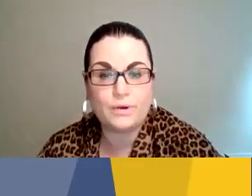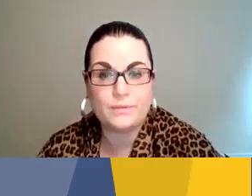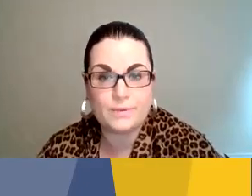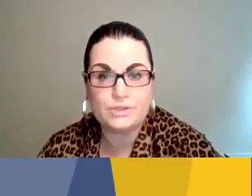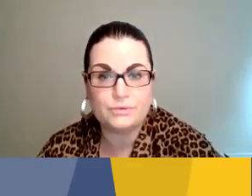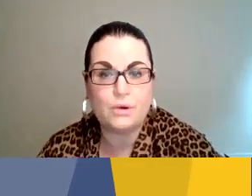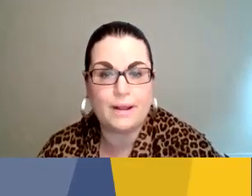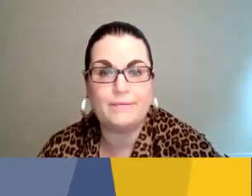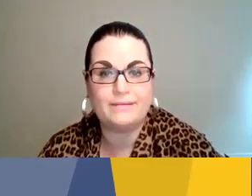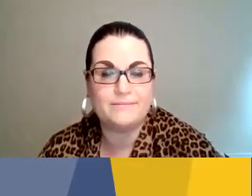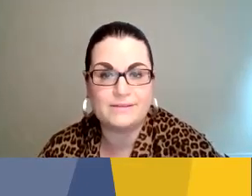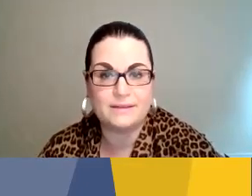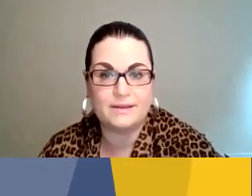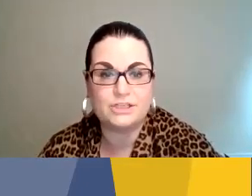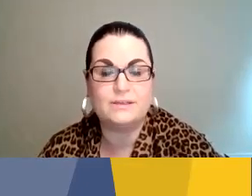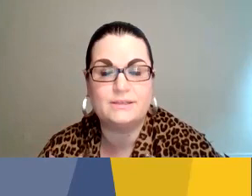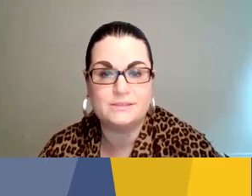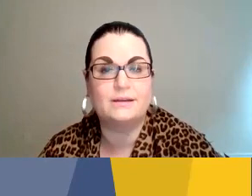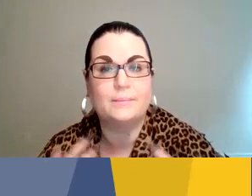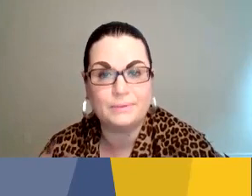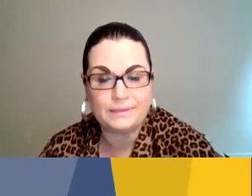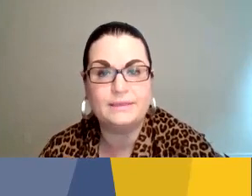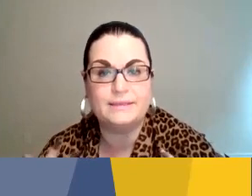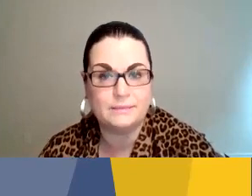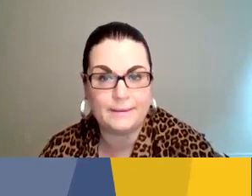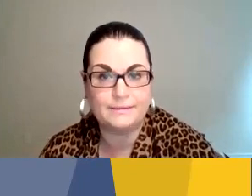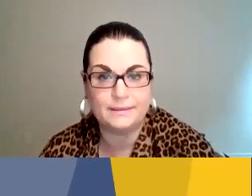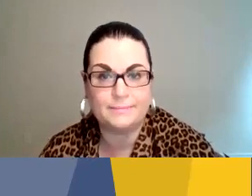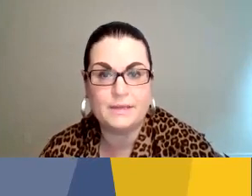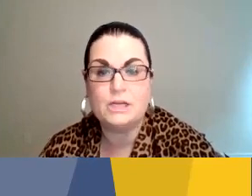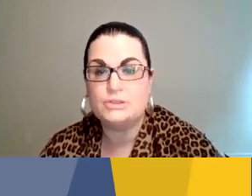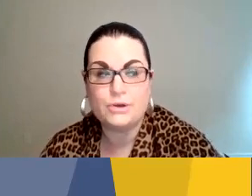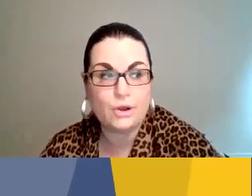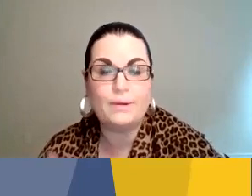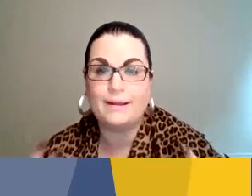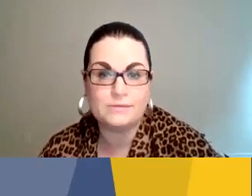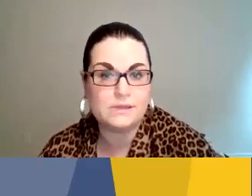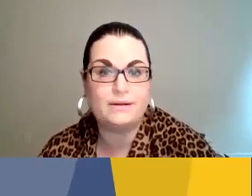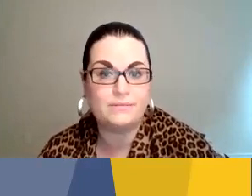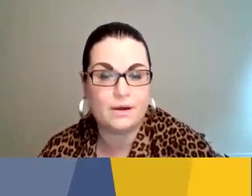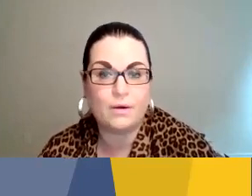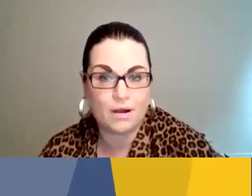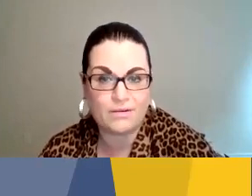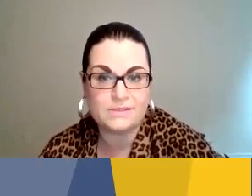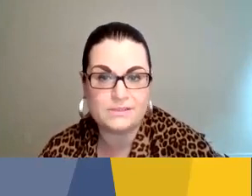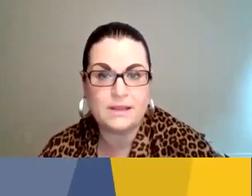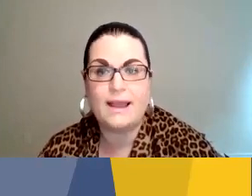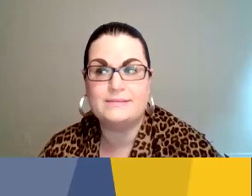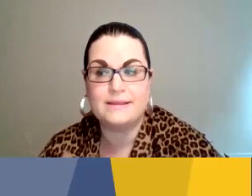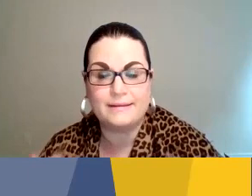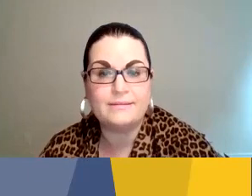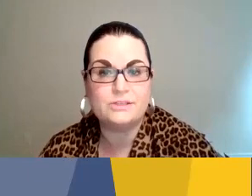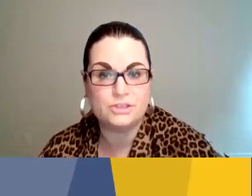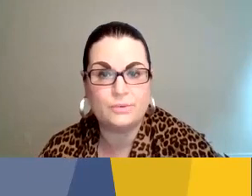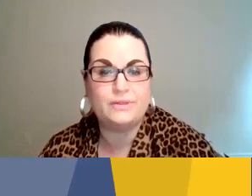of the work that we do around that investigation is done completely independently. So no one outside of our office